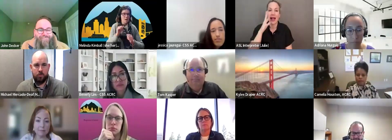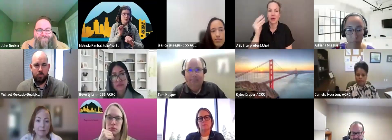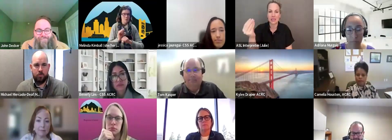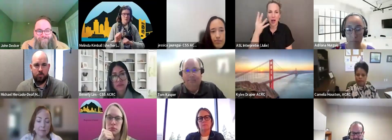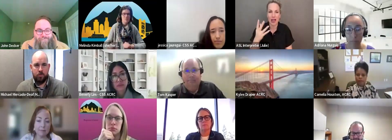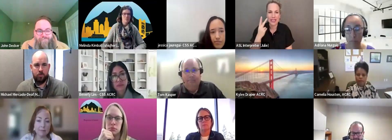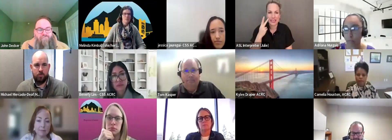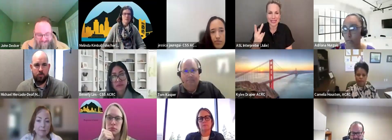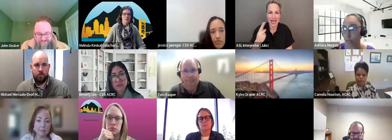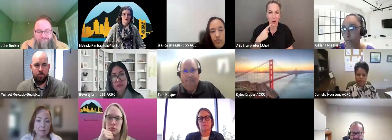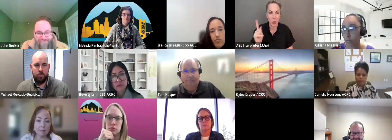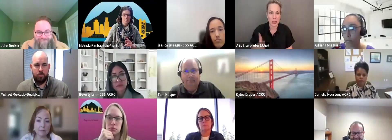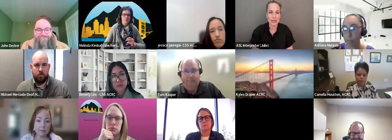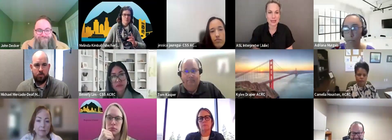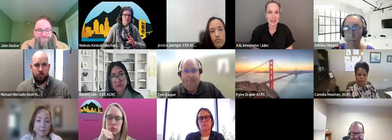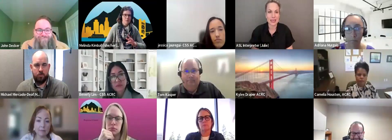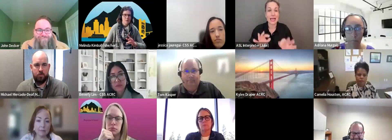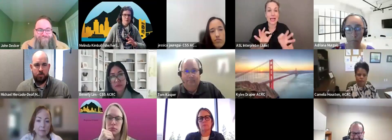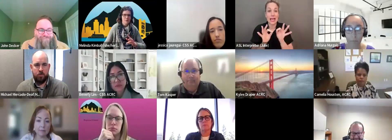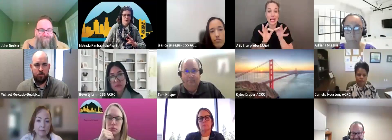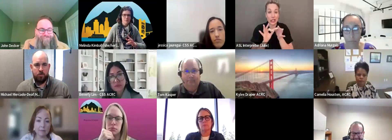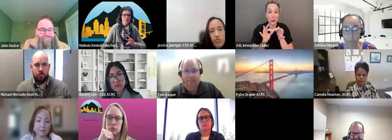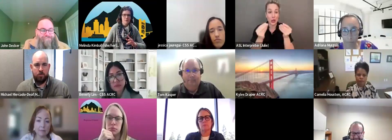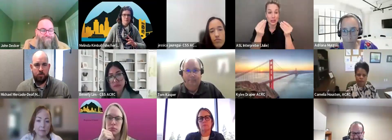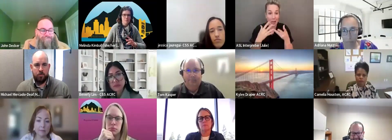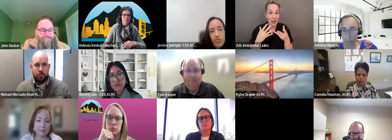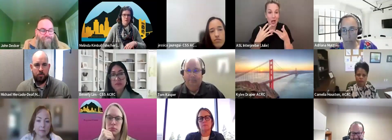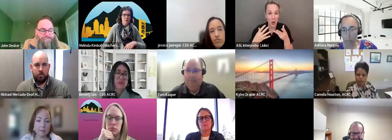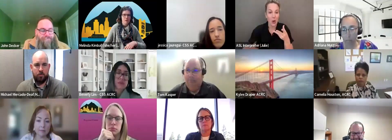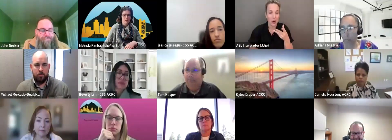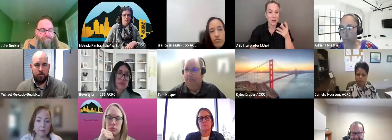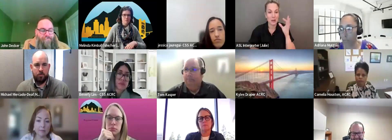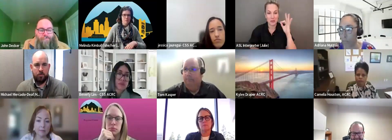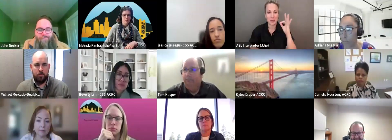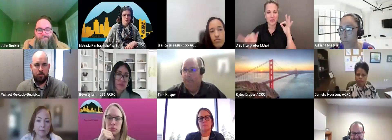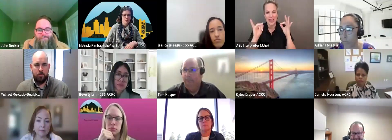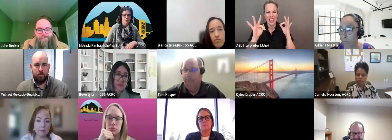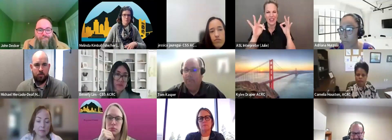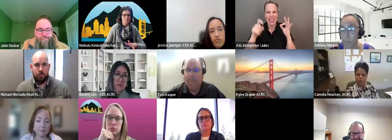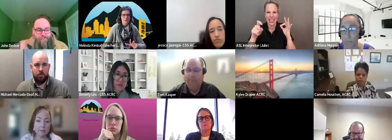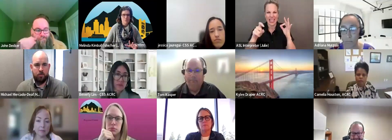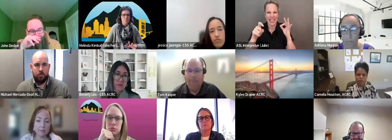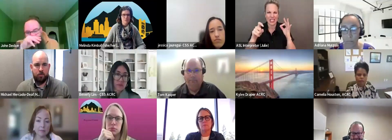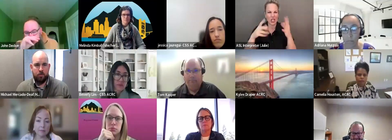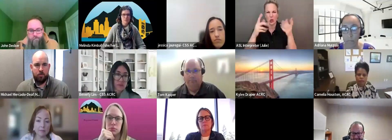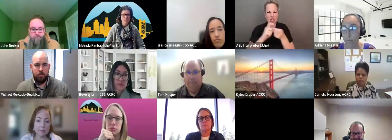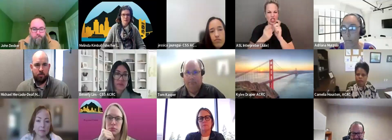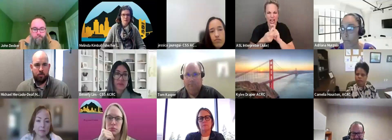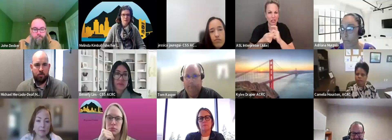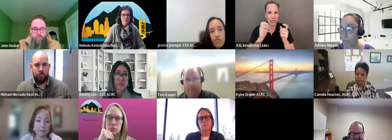and see how this works. Interpreters, please let me know if we need to change some